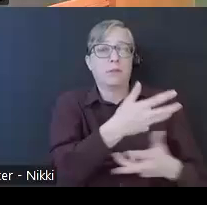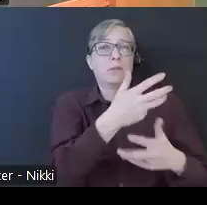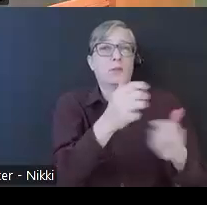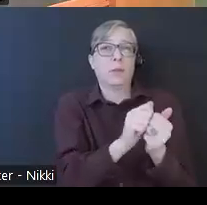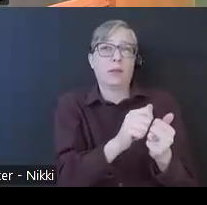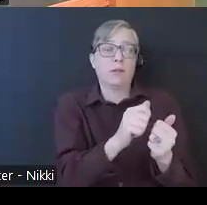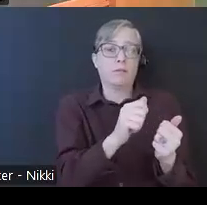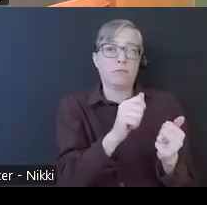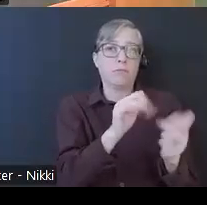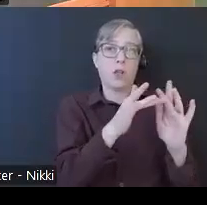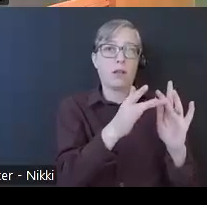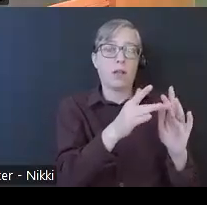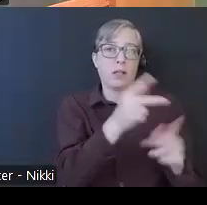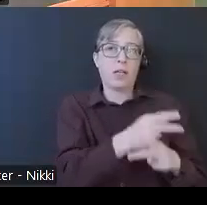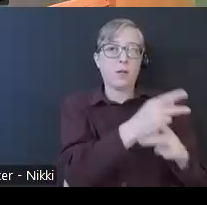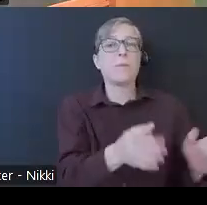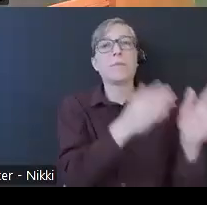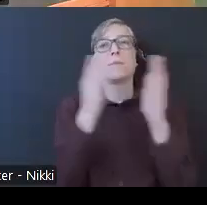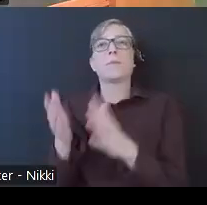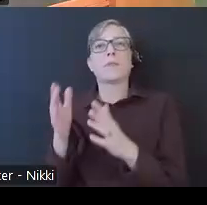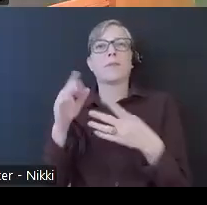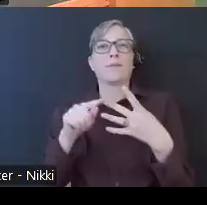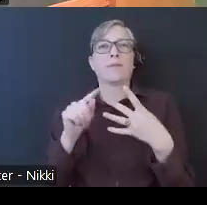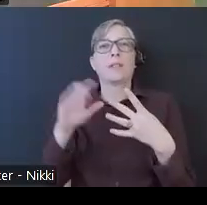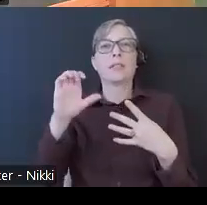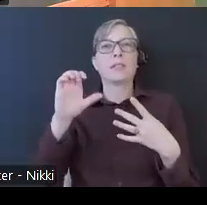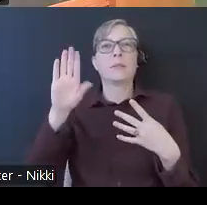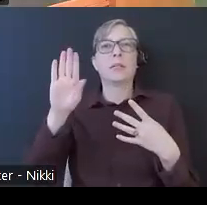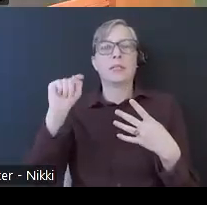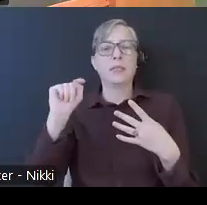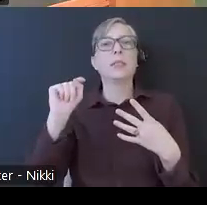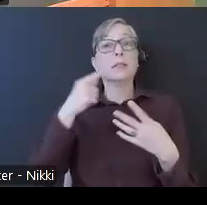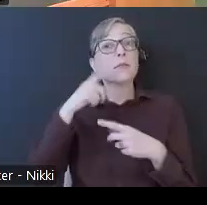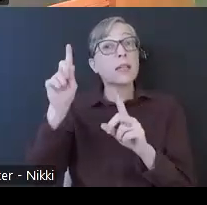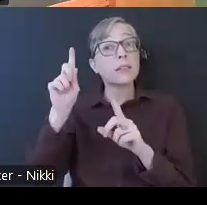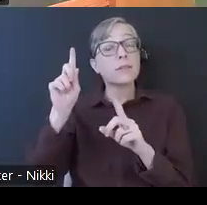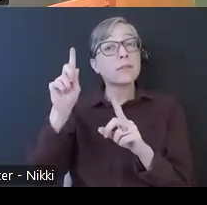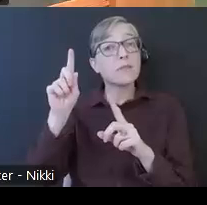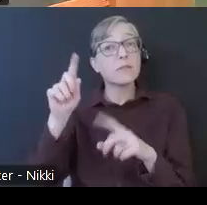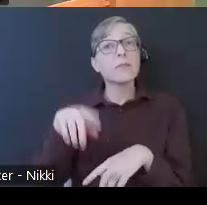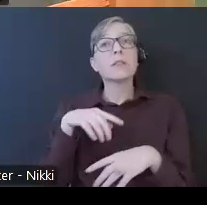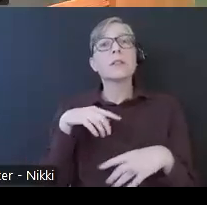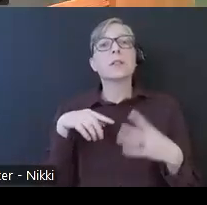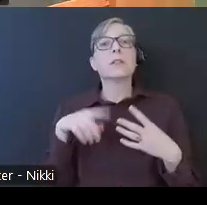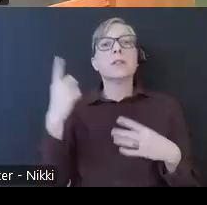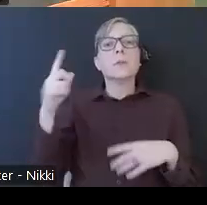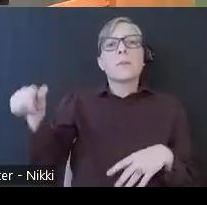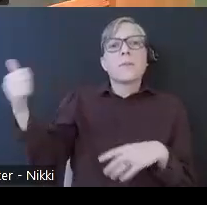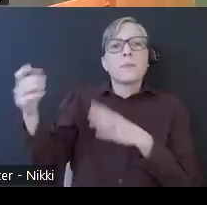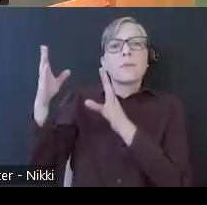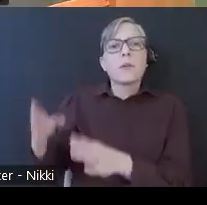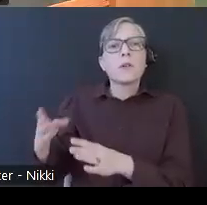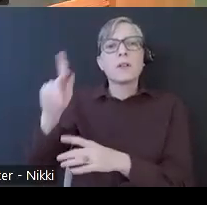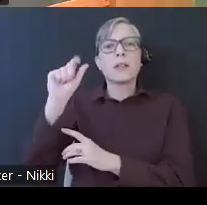and Kathy Griffiths at the Black Dog Institute in Australia published the only other randomized trial of internet support